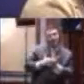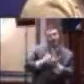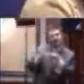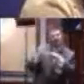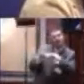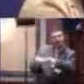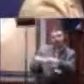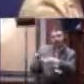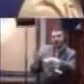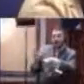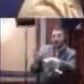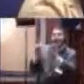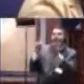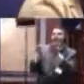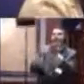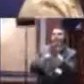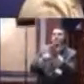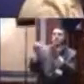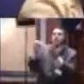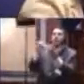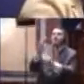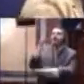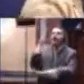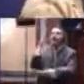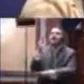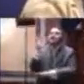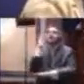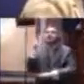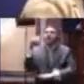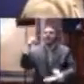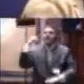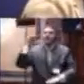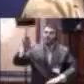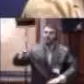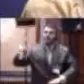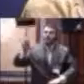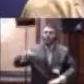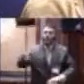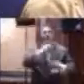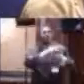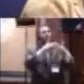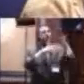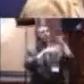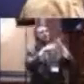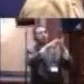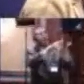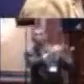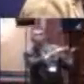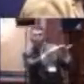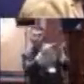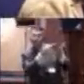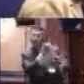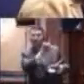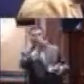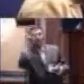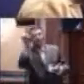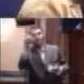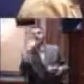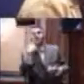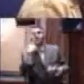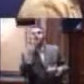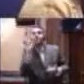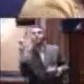only about putting institutions in place, but ensuring that the institutions are true to the basis that had led to